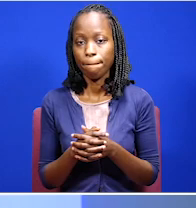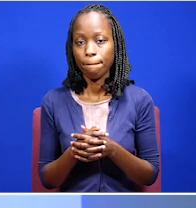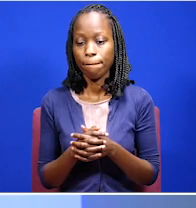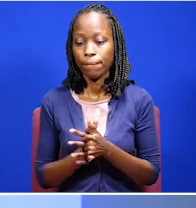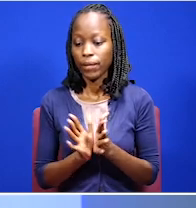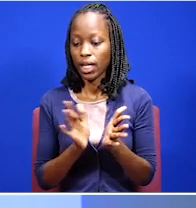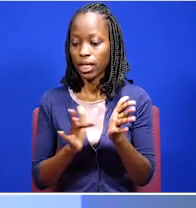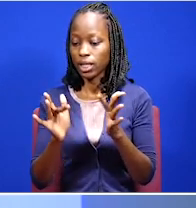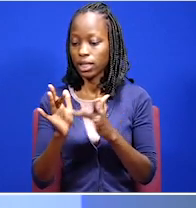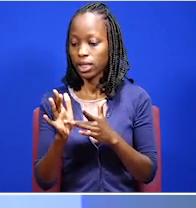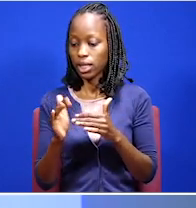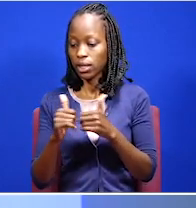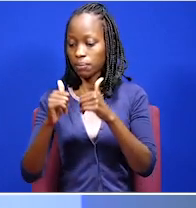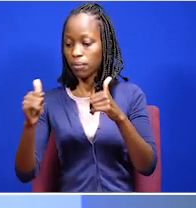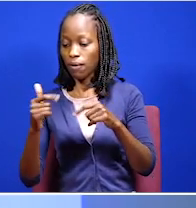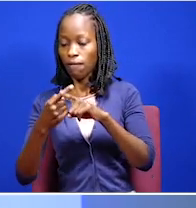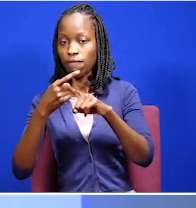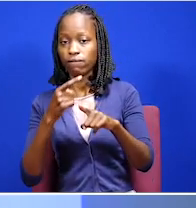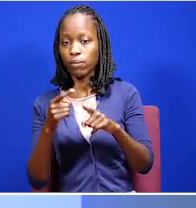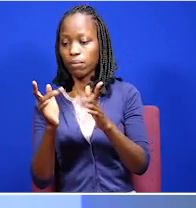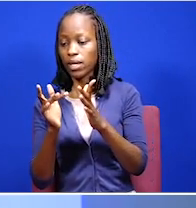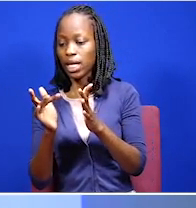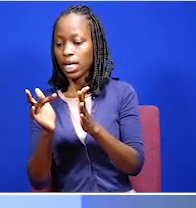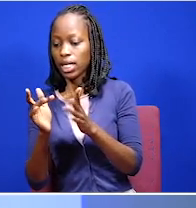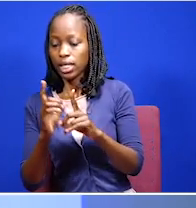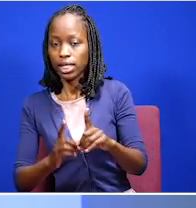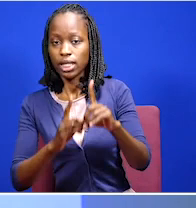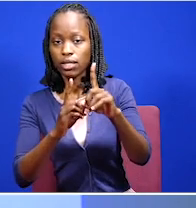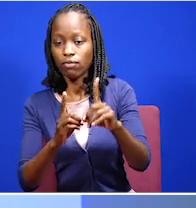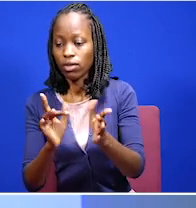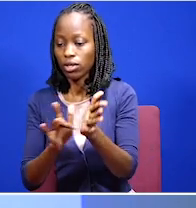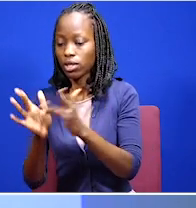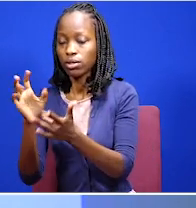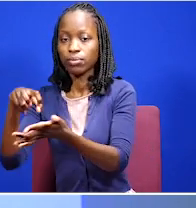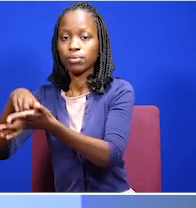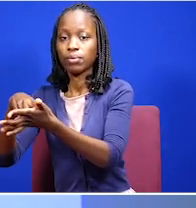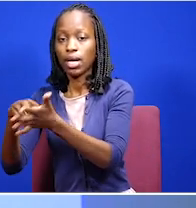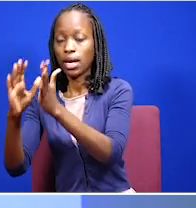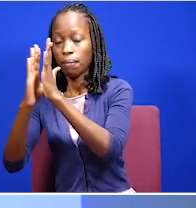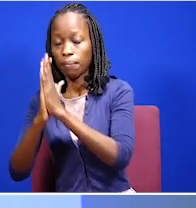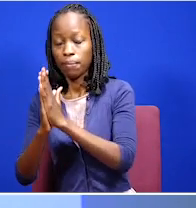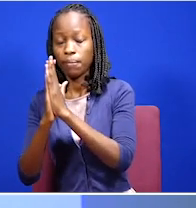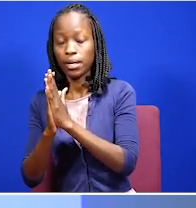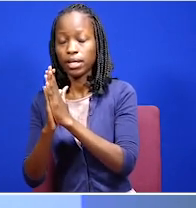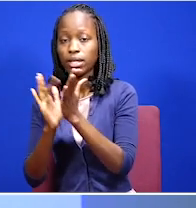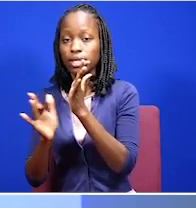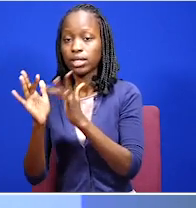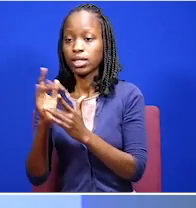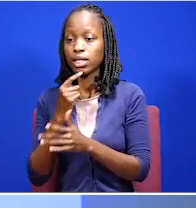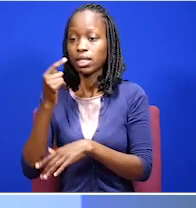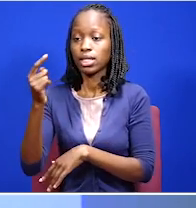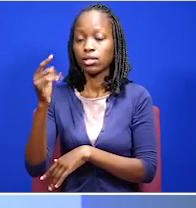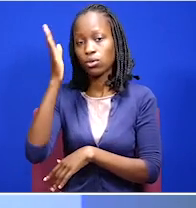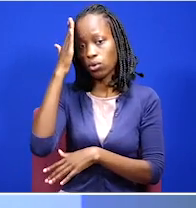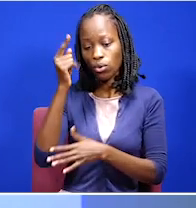And he was withdrawn from them about a stone throw away. And he knelt down and